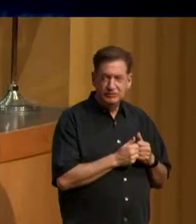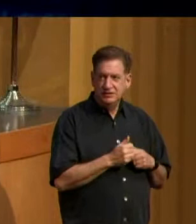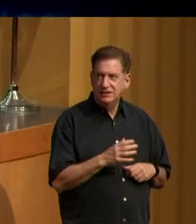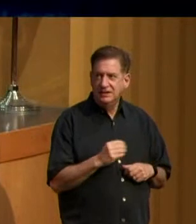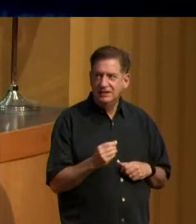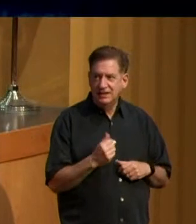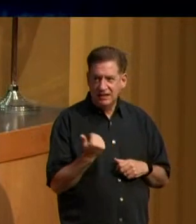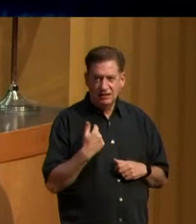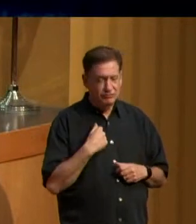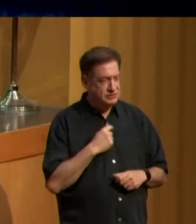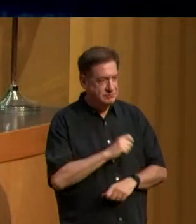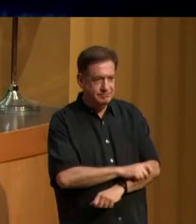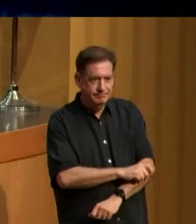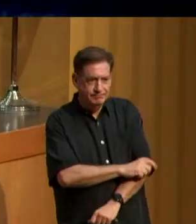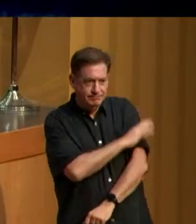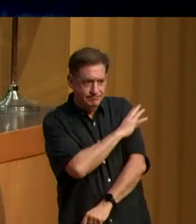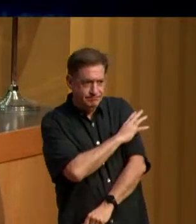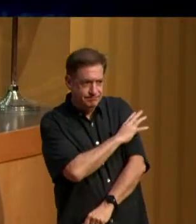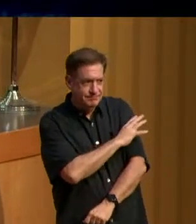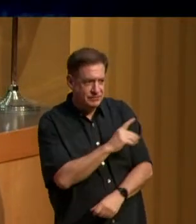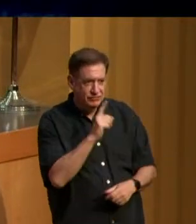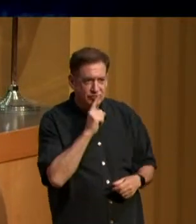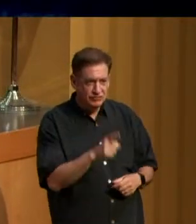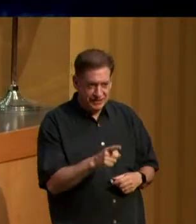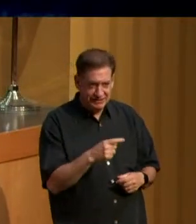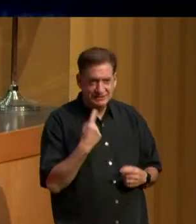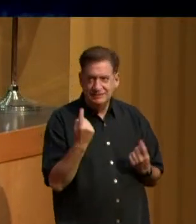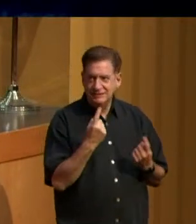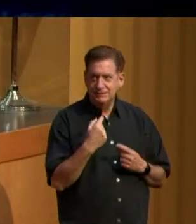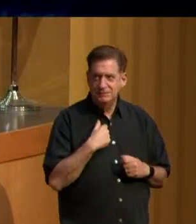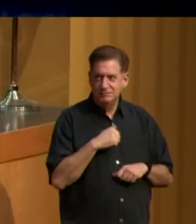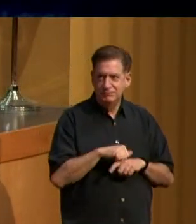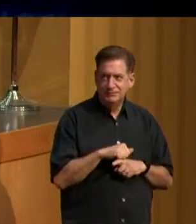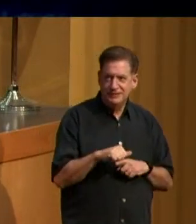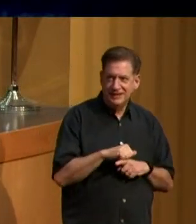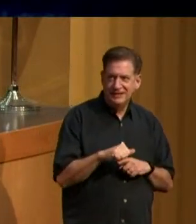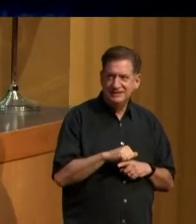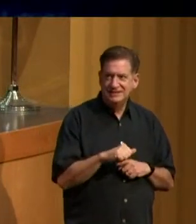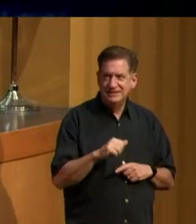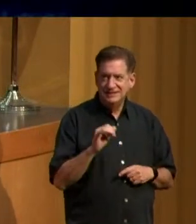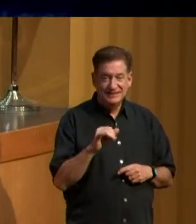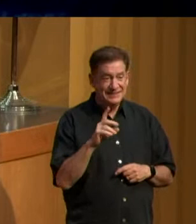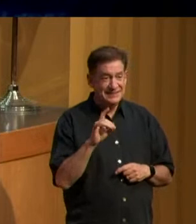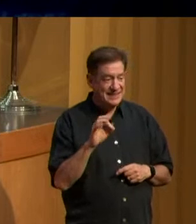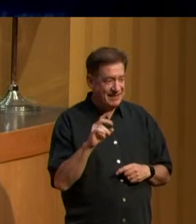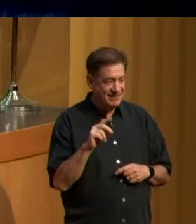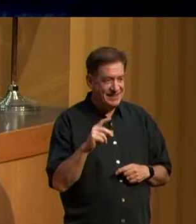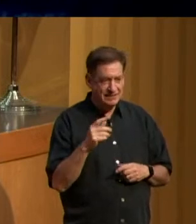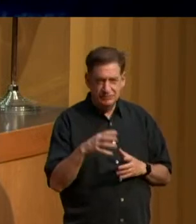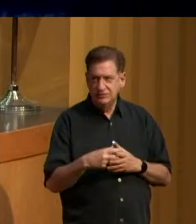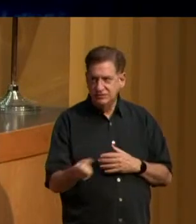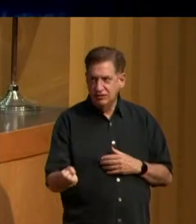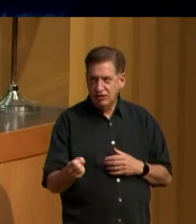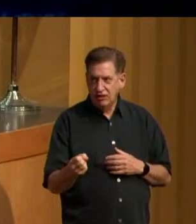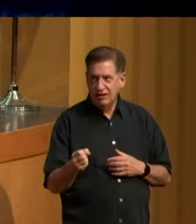get chills. It's definitely something we worked on at practice. Daisy took the ball up, passed it to Anacel. Anacel crossed